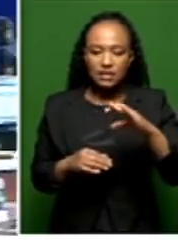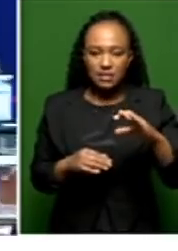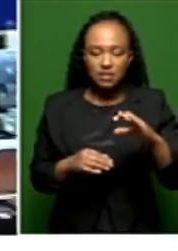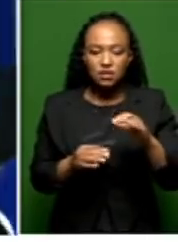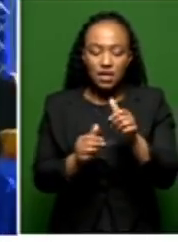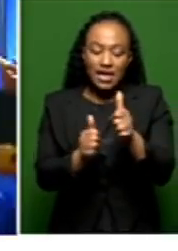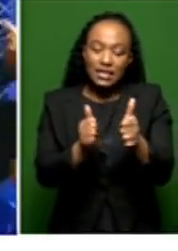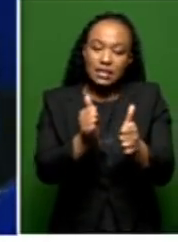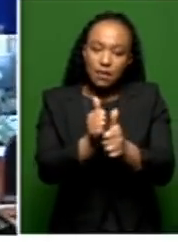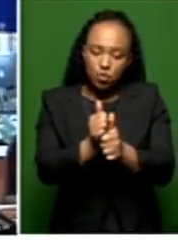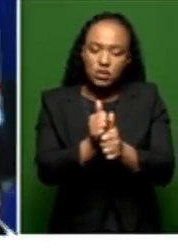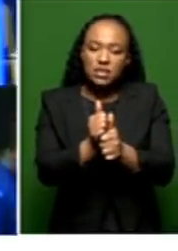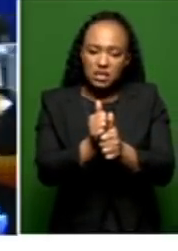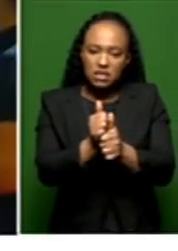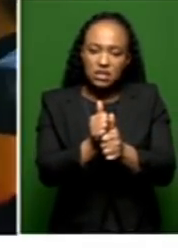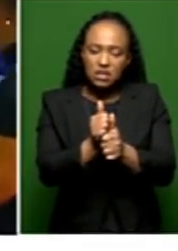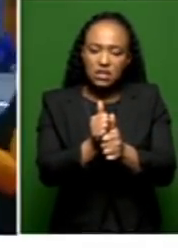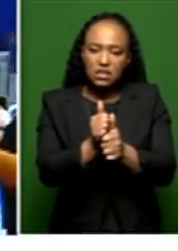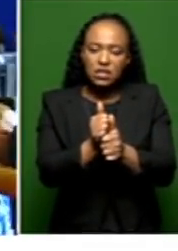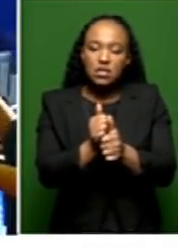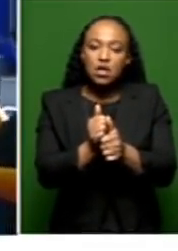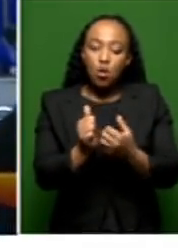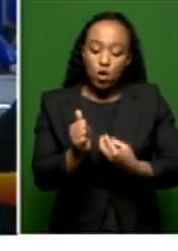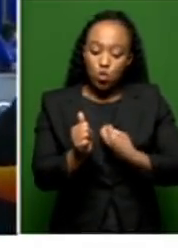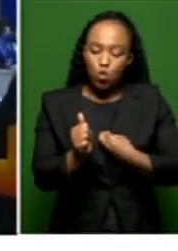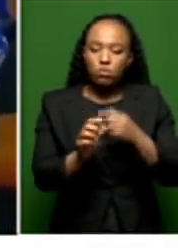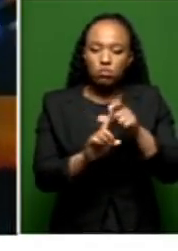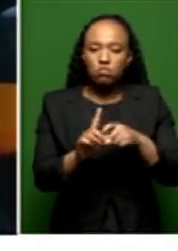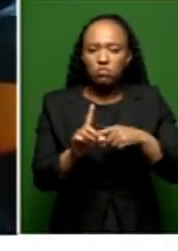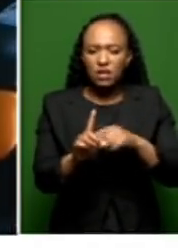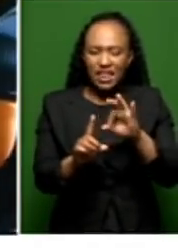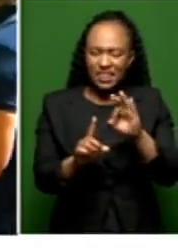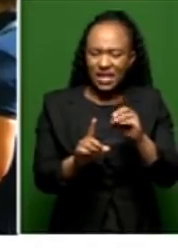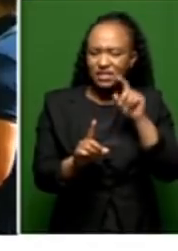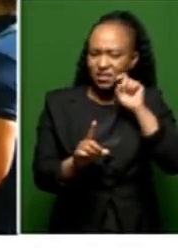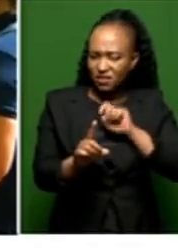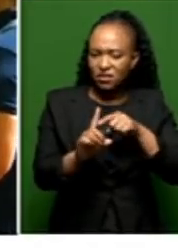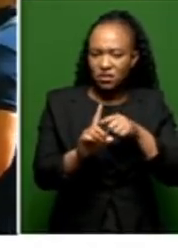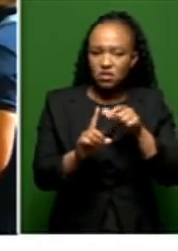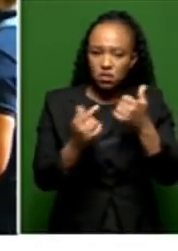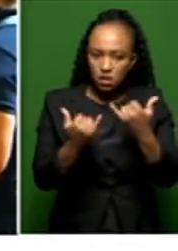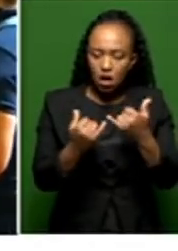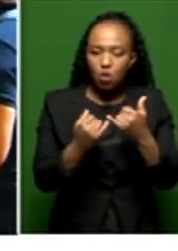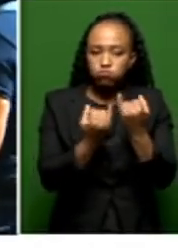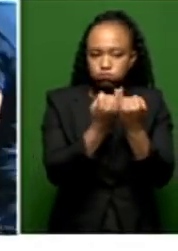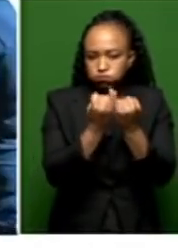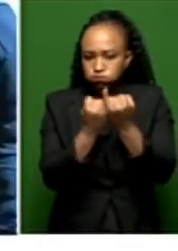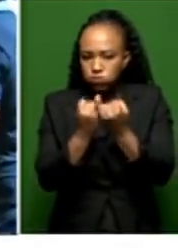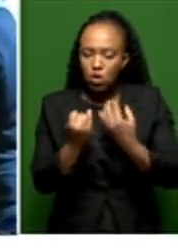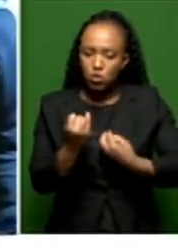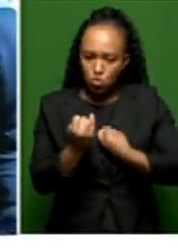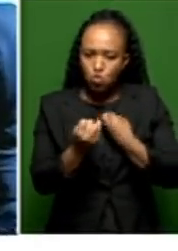president is in his 30s, so we have renewed ourselves. Even if you look at our candidates across the country, we're quite youthful